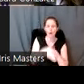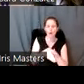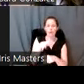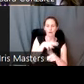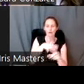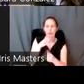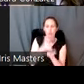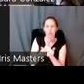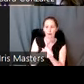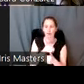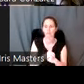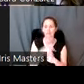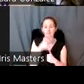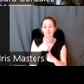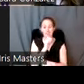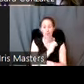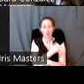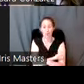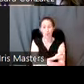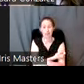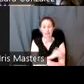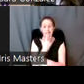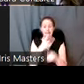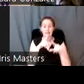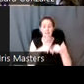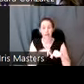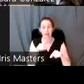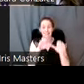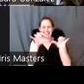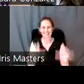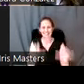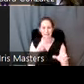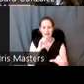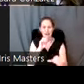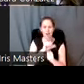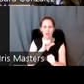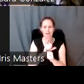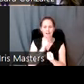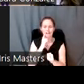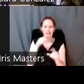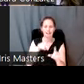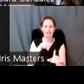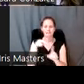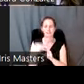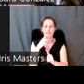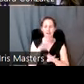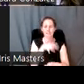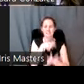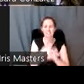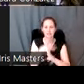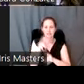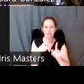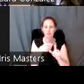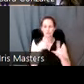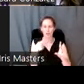record. And this authority is predicated on the systematic occupation and dispossession of indigenous peoples from